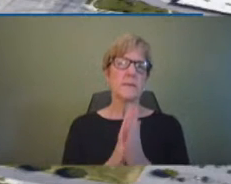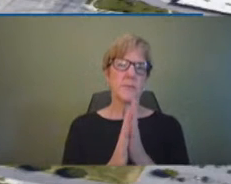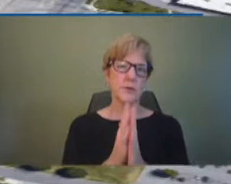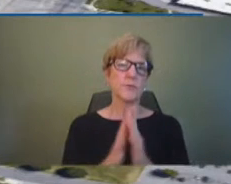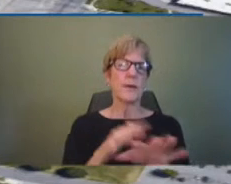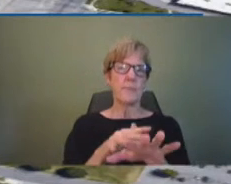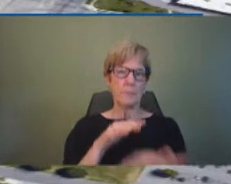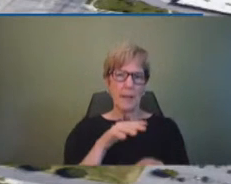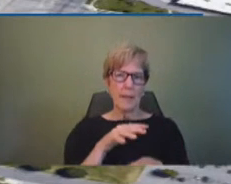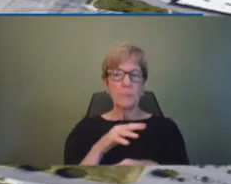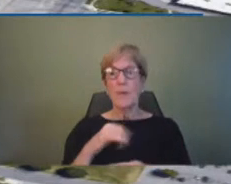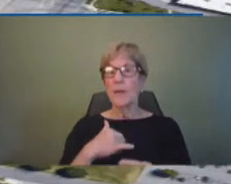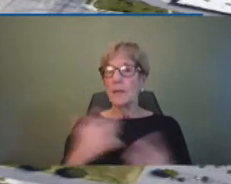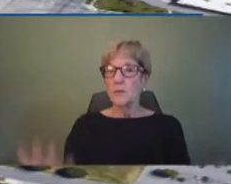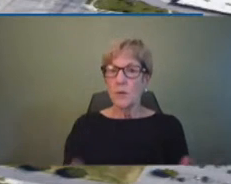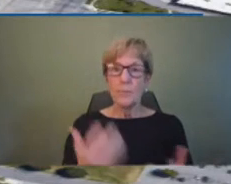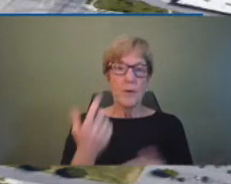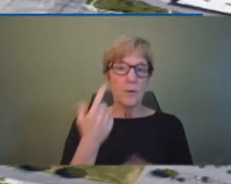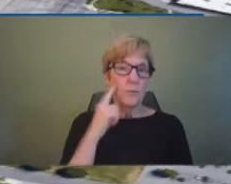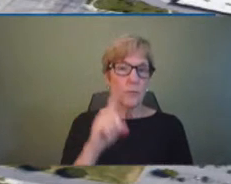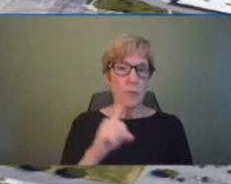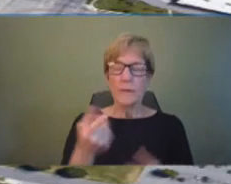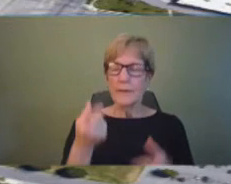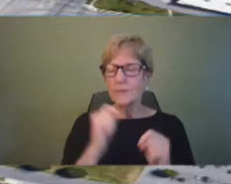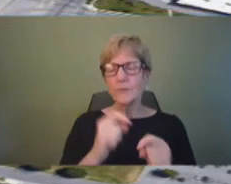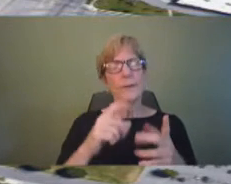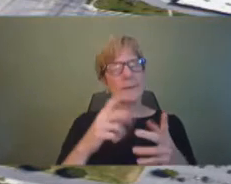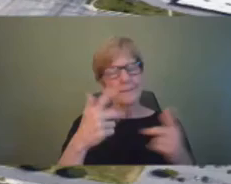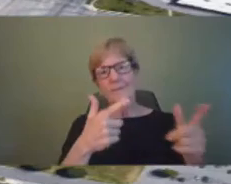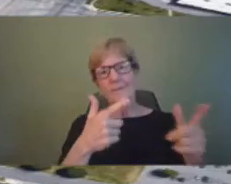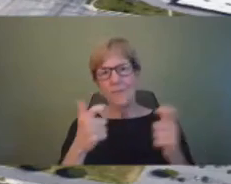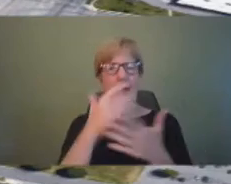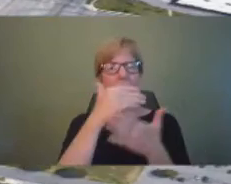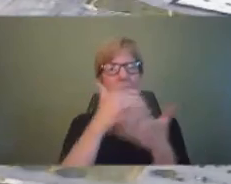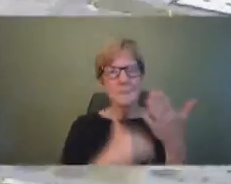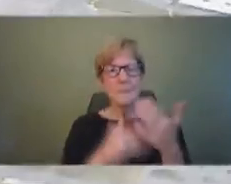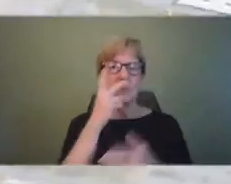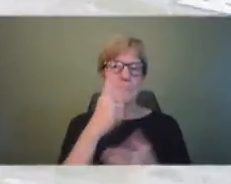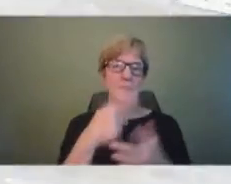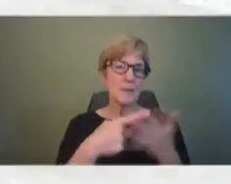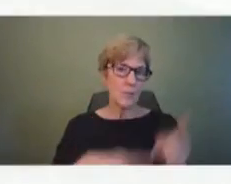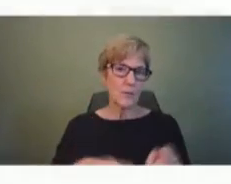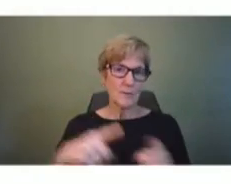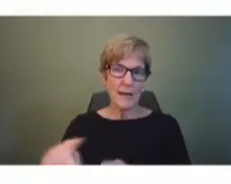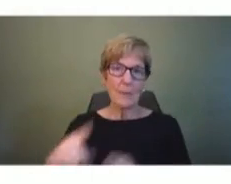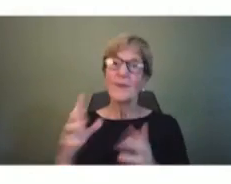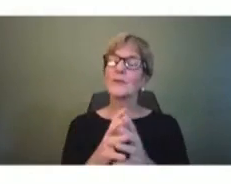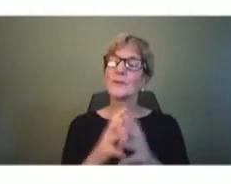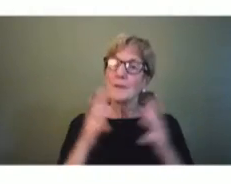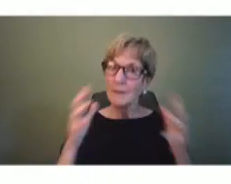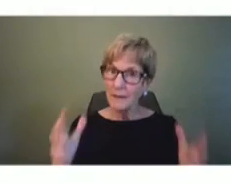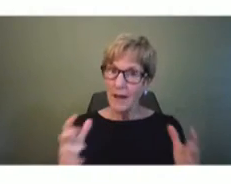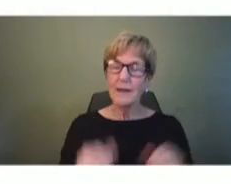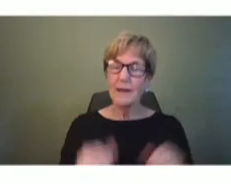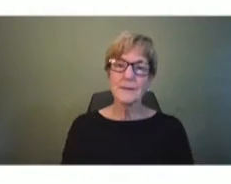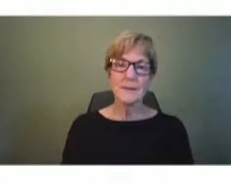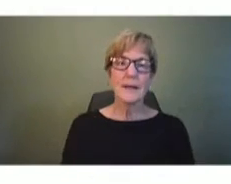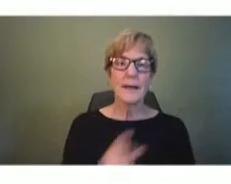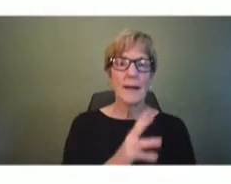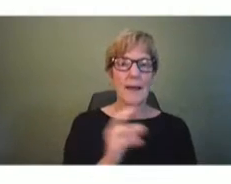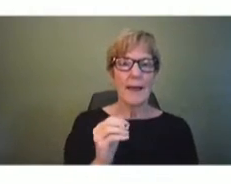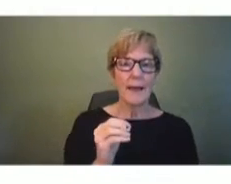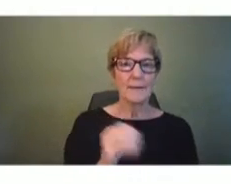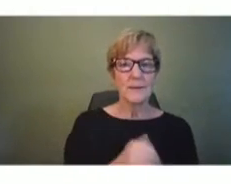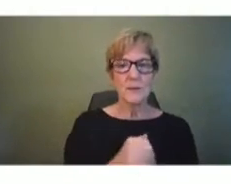here to answer any questions I try to fly you through that to show you what's going on because there's a lot to say here and um so it'll be